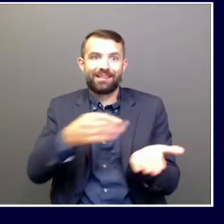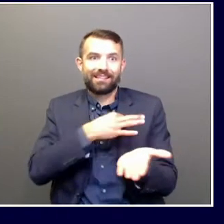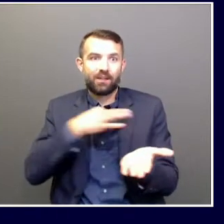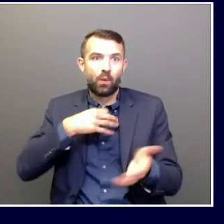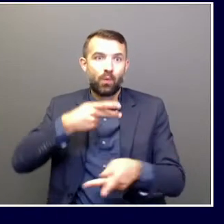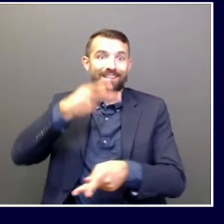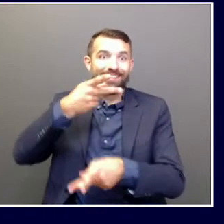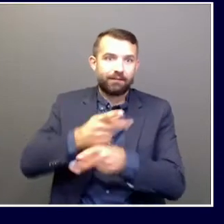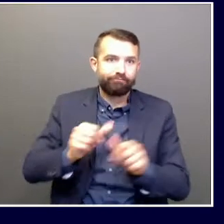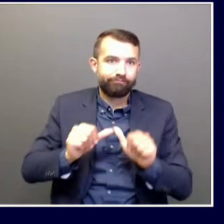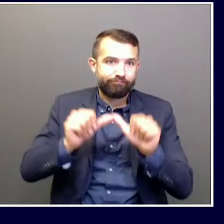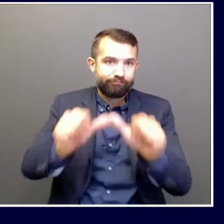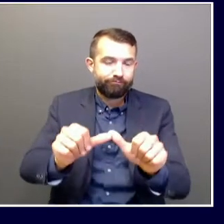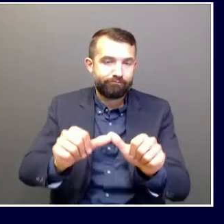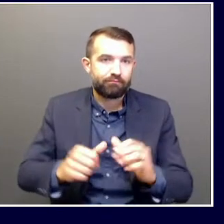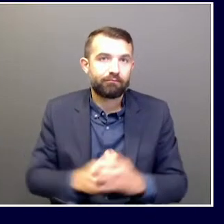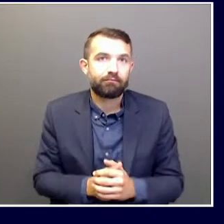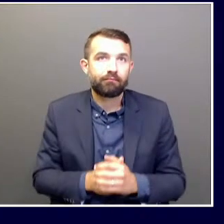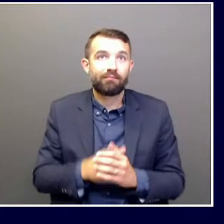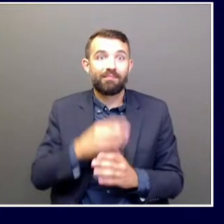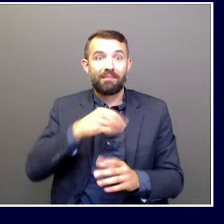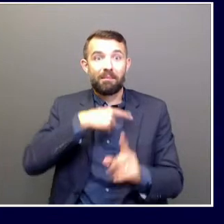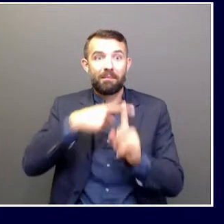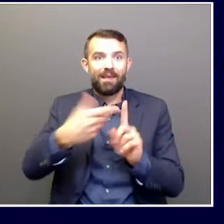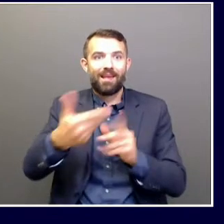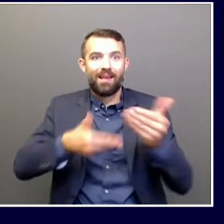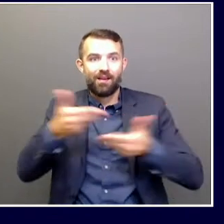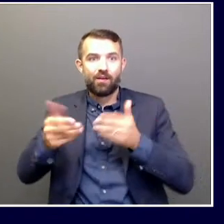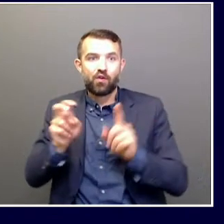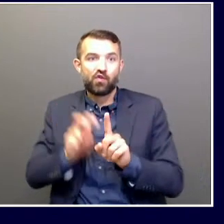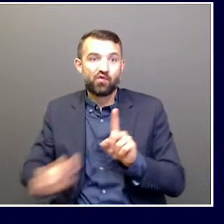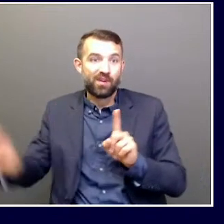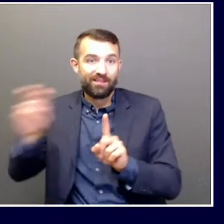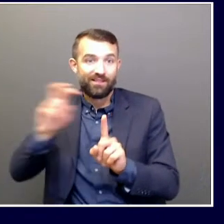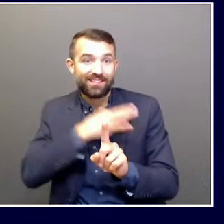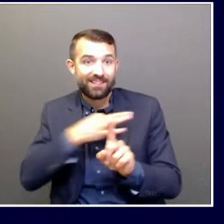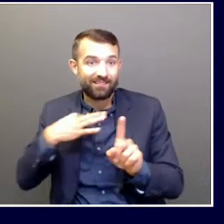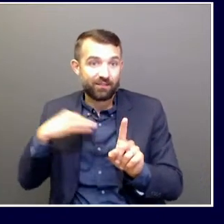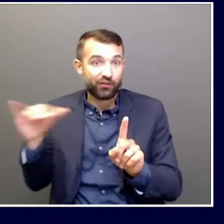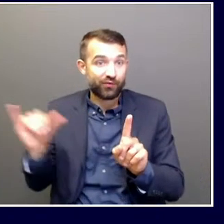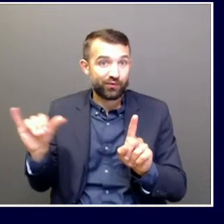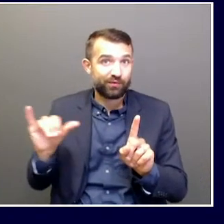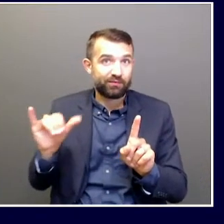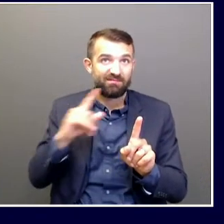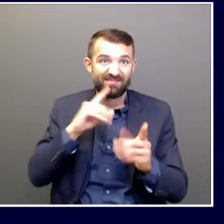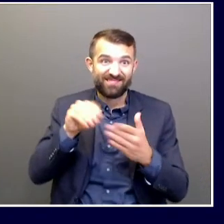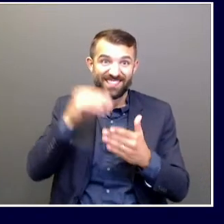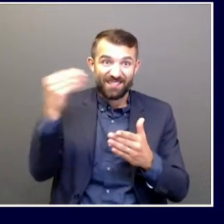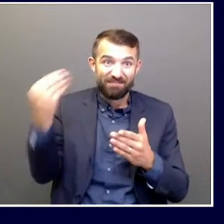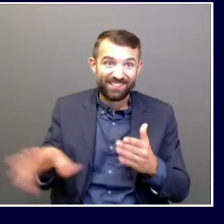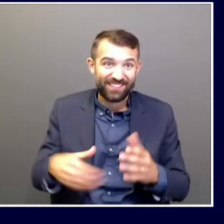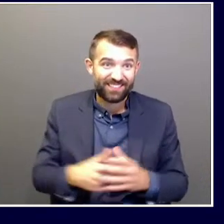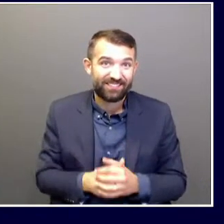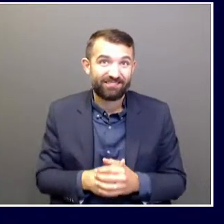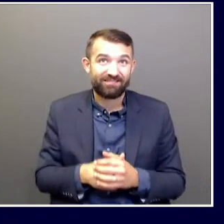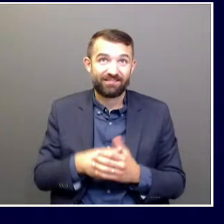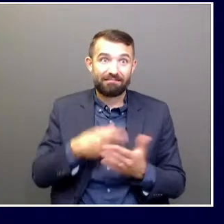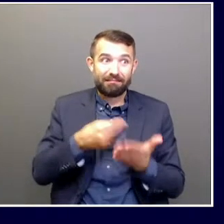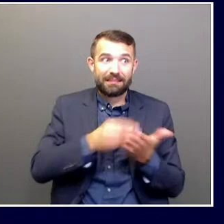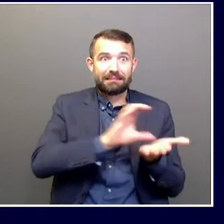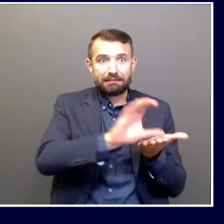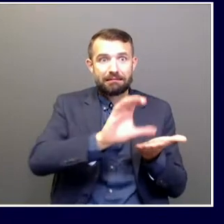traveling personnel and that kind of thing, which, as you know, comes at a premium, is helping as well. So, and I've been talking with the nursing